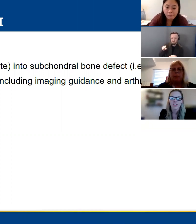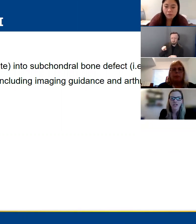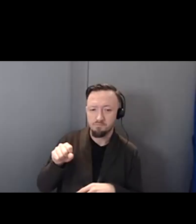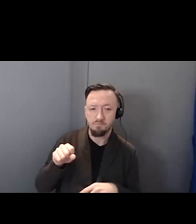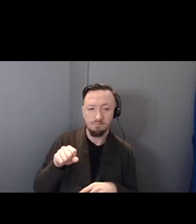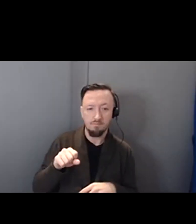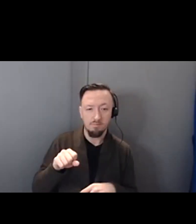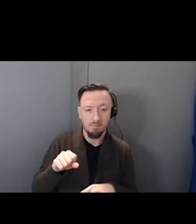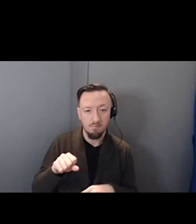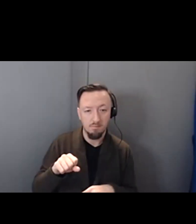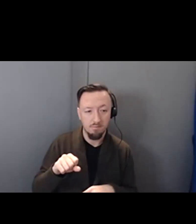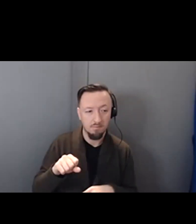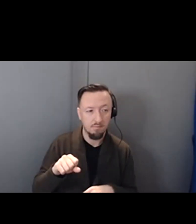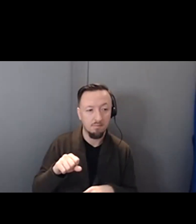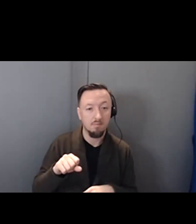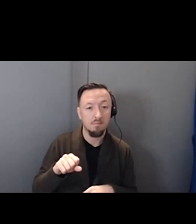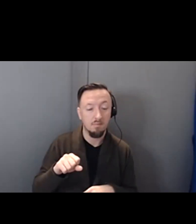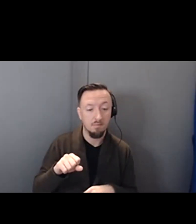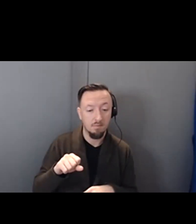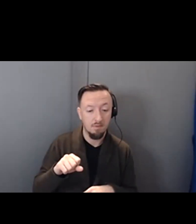Stop sharing that one. Yeah.